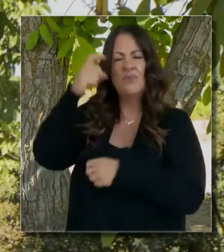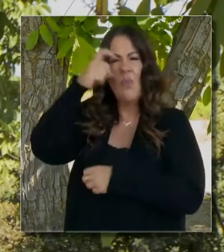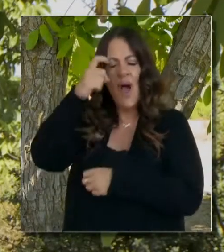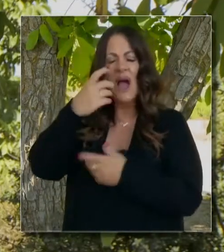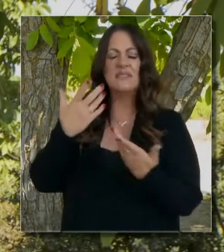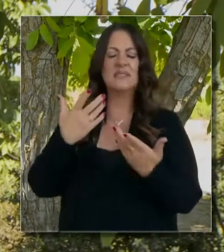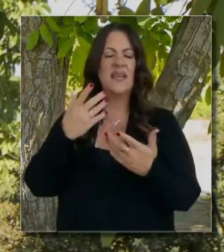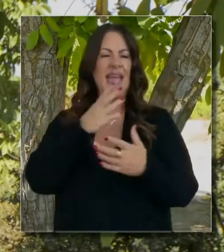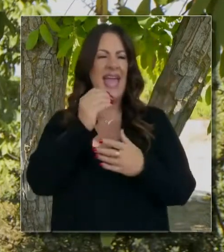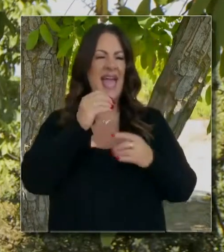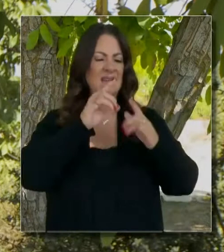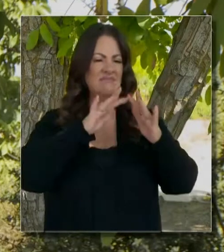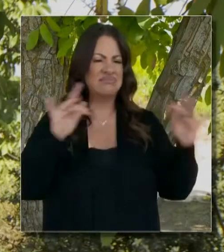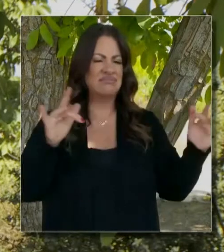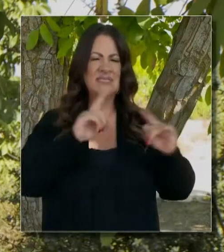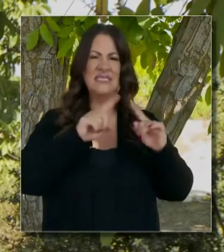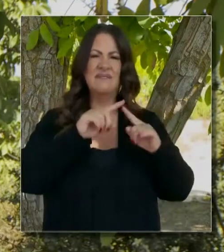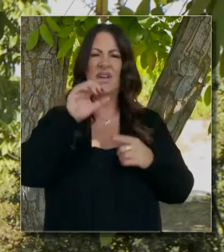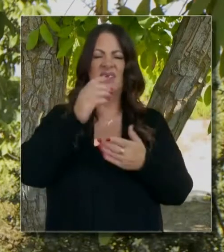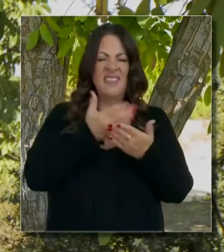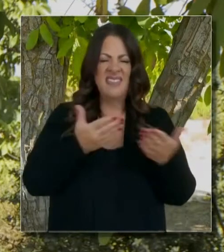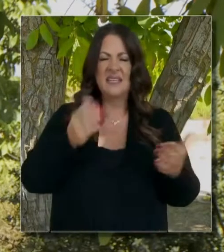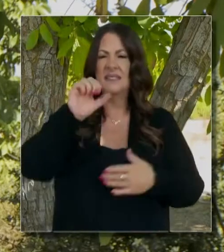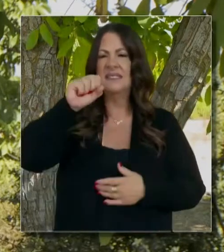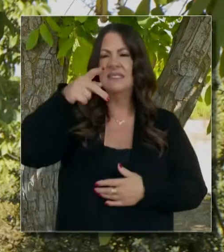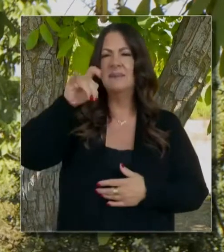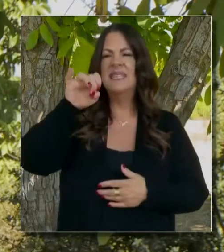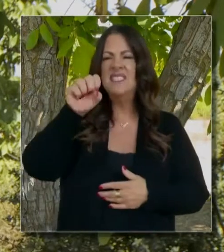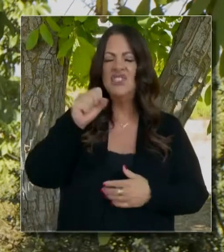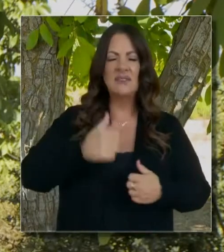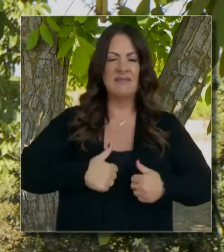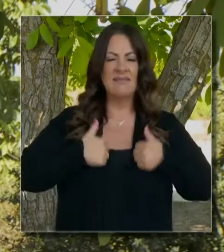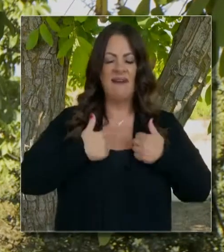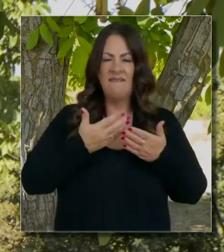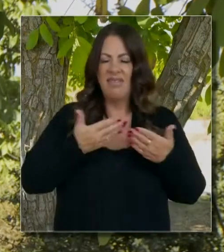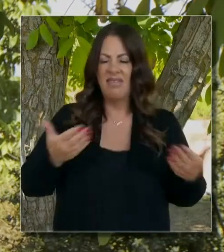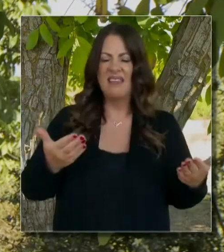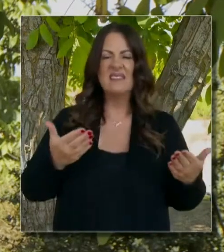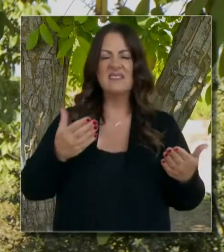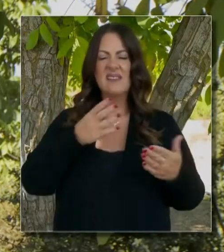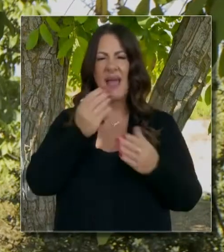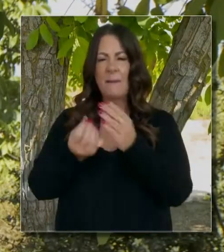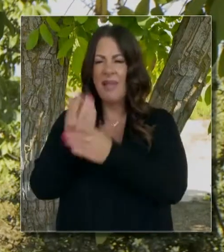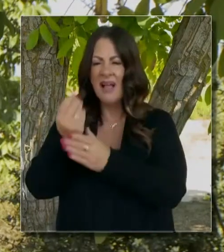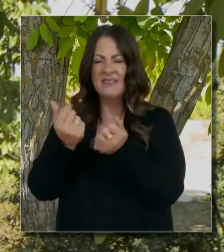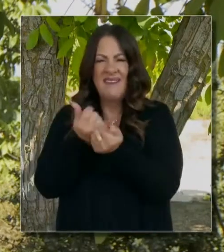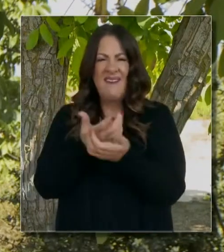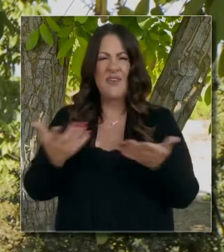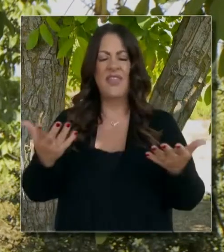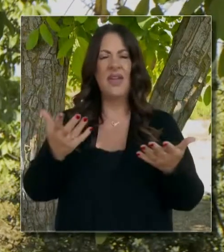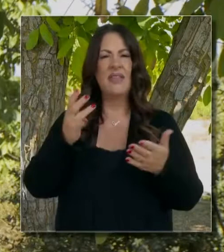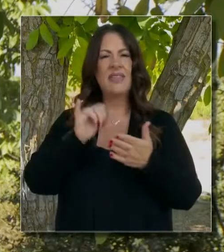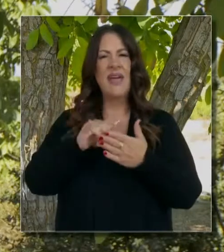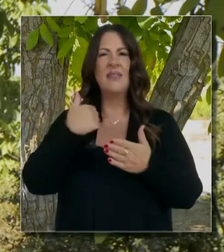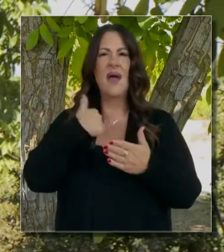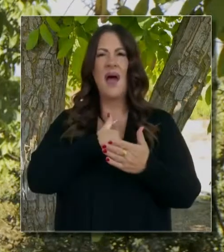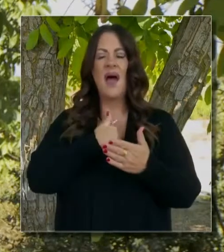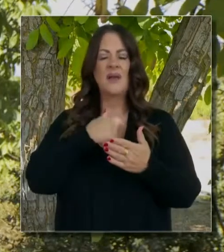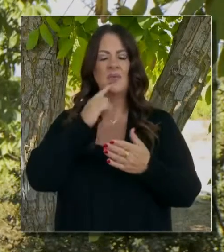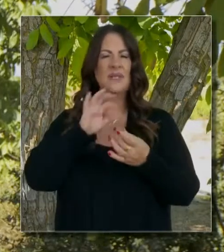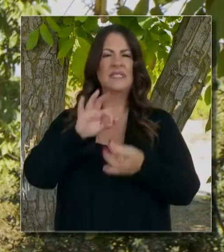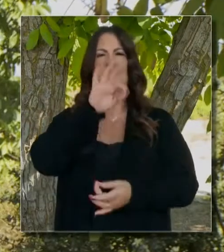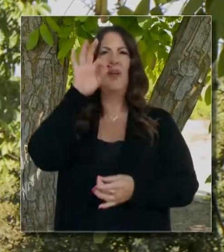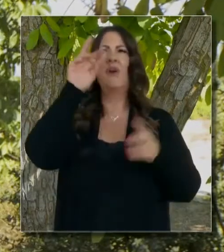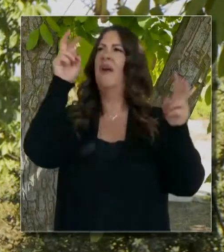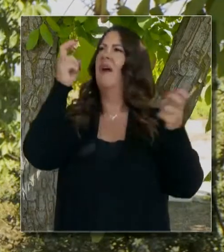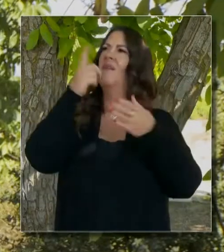and biodiversity protections is really where we can truly separate ourselves. And that's the spirit and the construct,